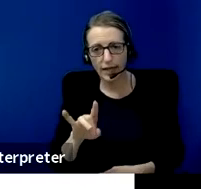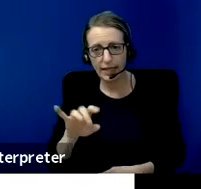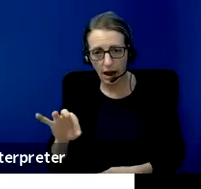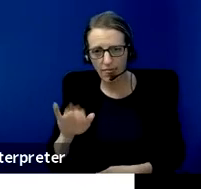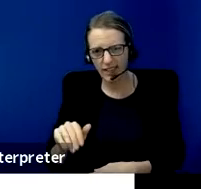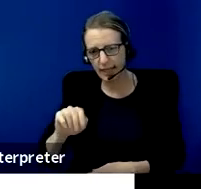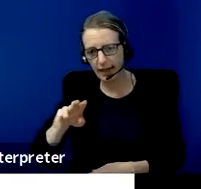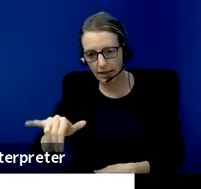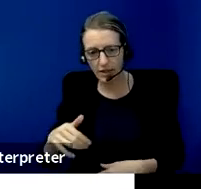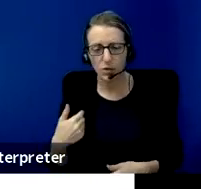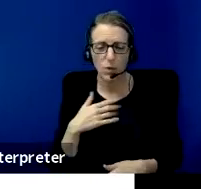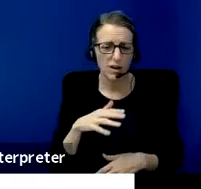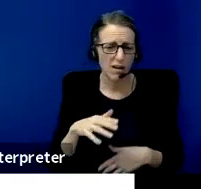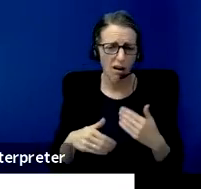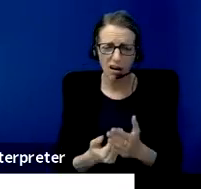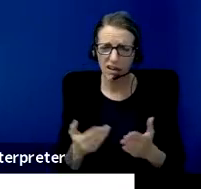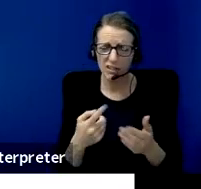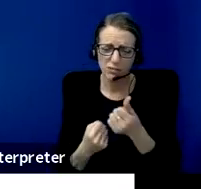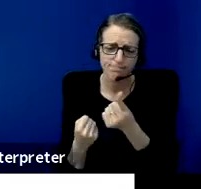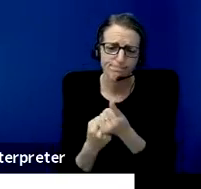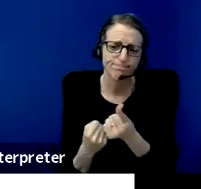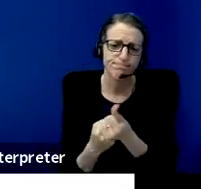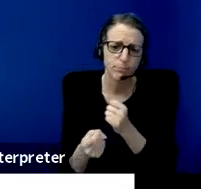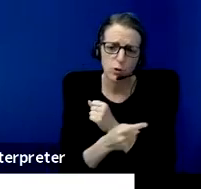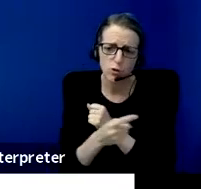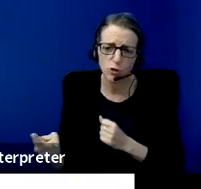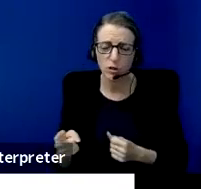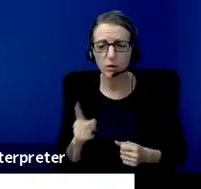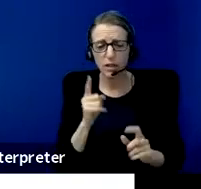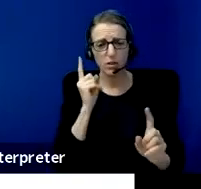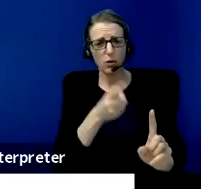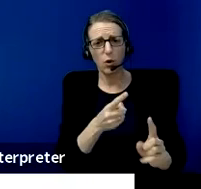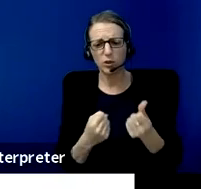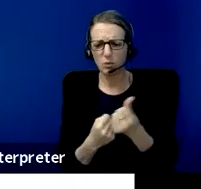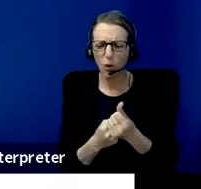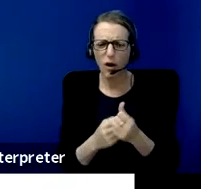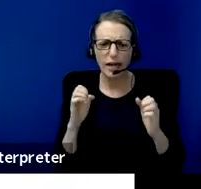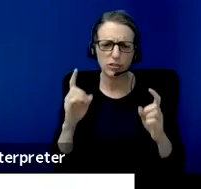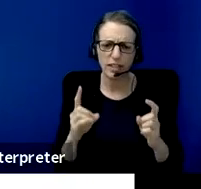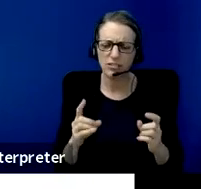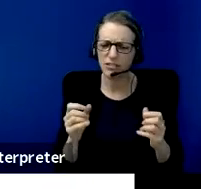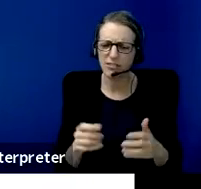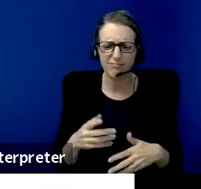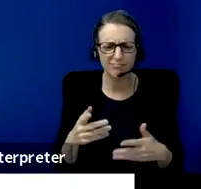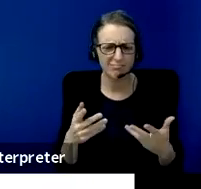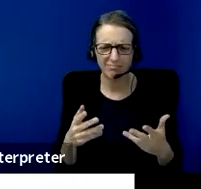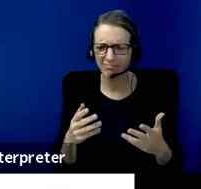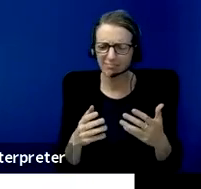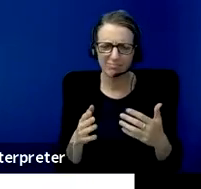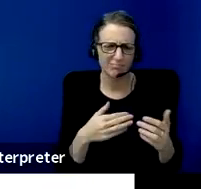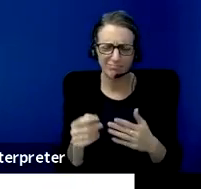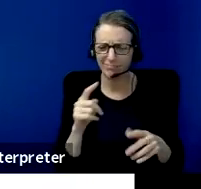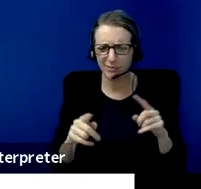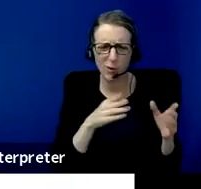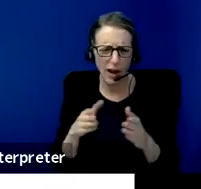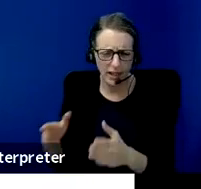we're all here to support you. One of our main jobs is to support our educators any way we can. So when you receive these slide decks,